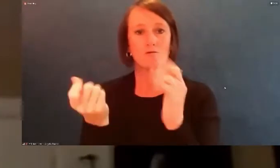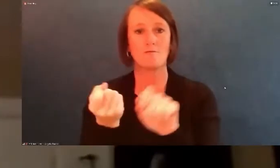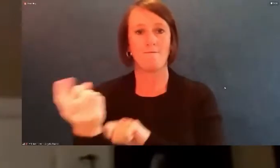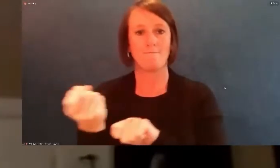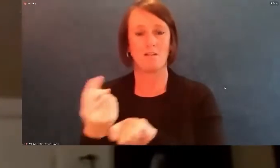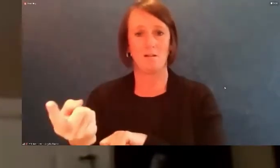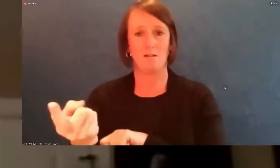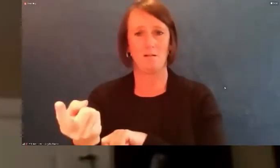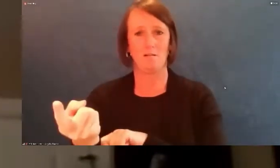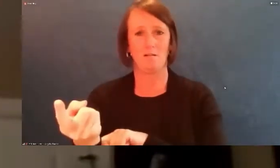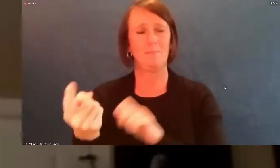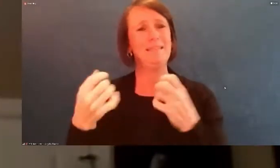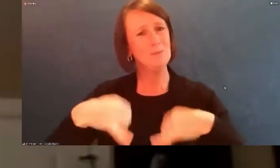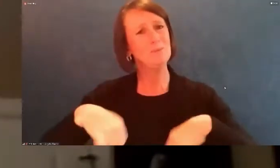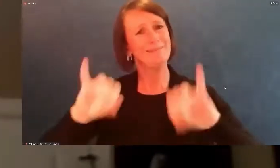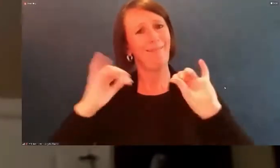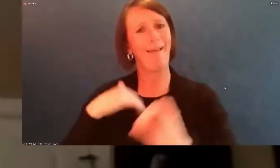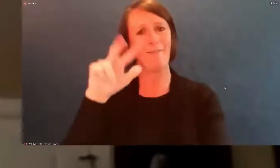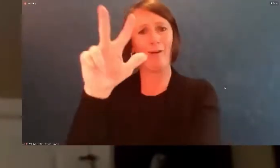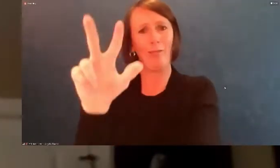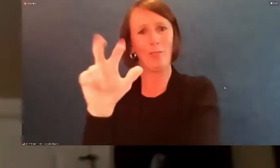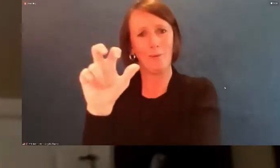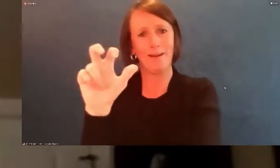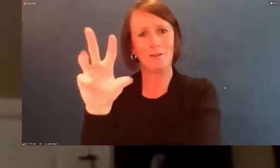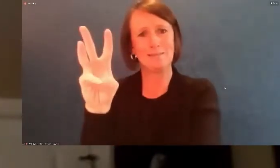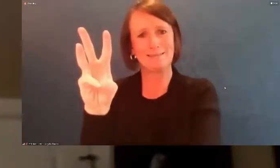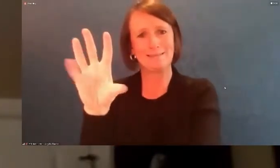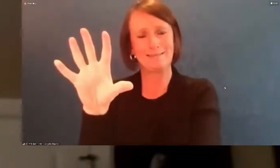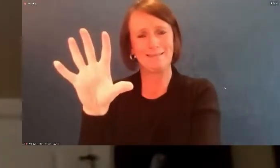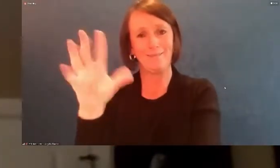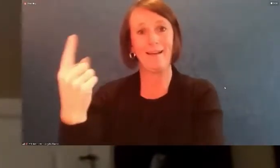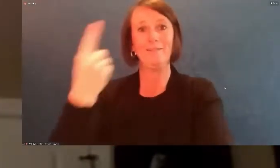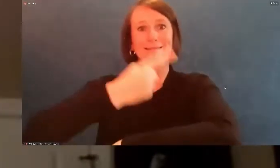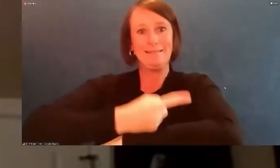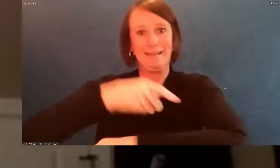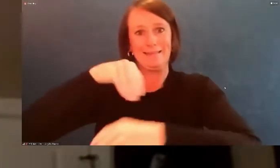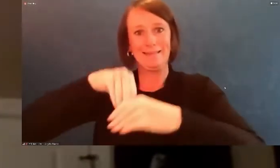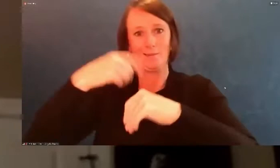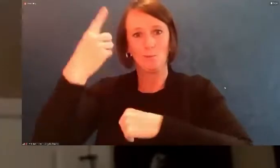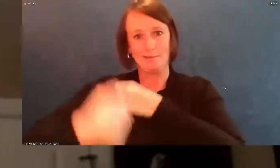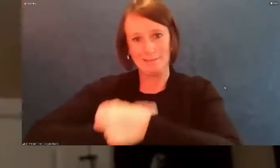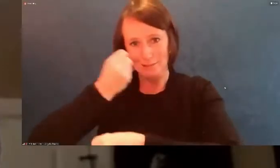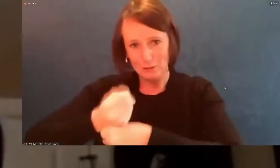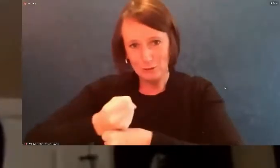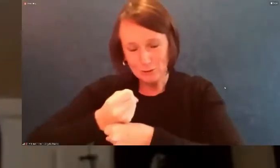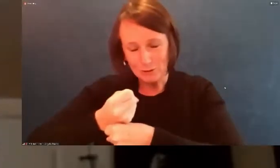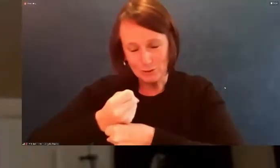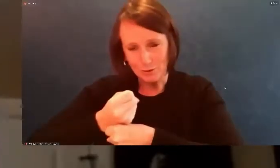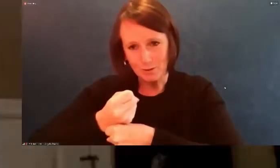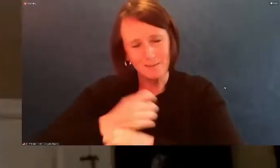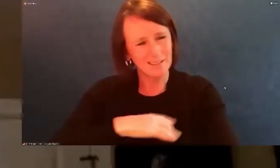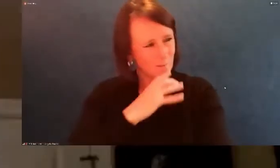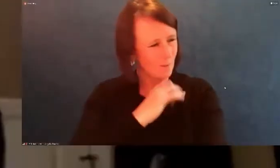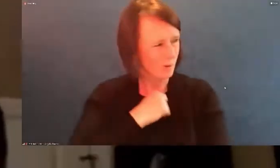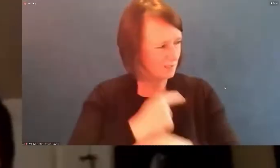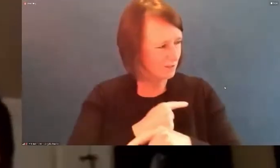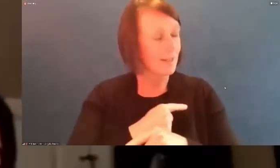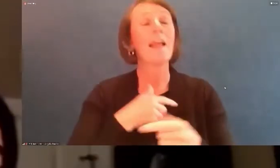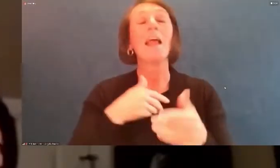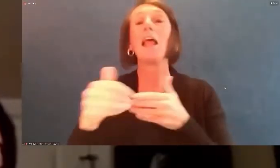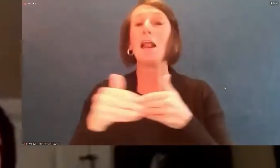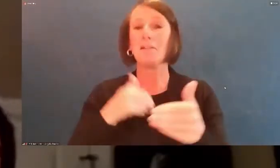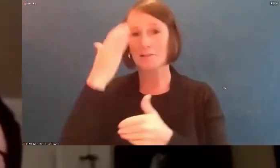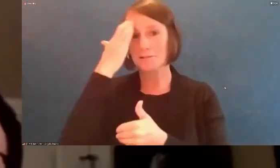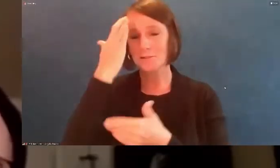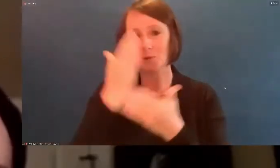still 365? I'm so old now, the years just blur. But again, I know there's some of you are